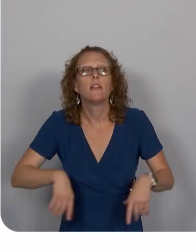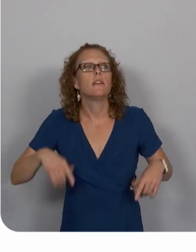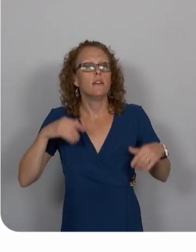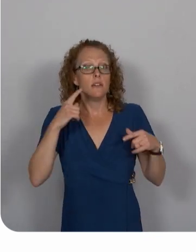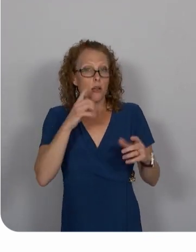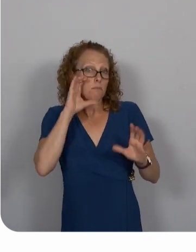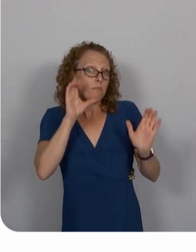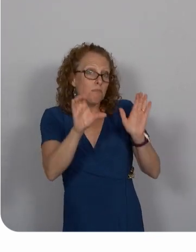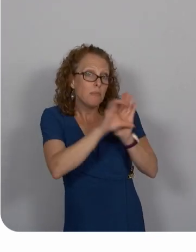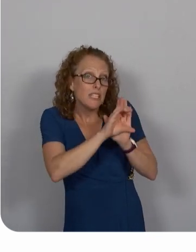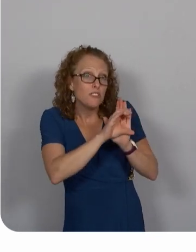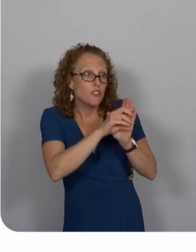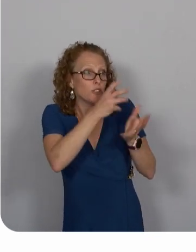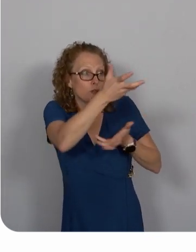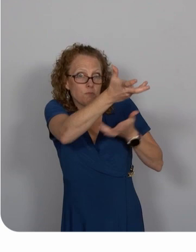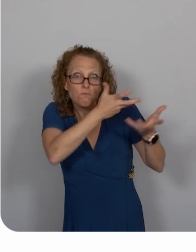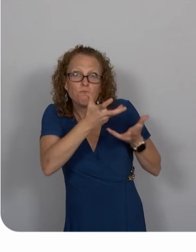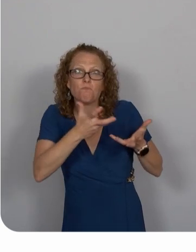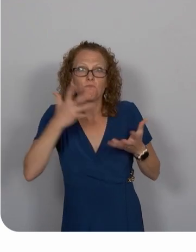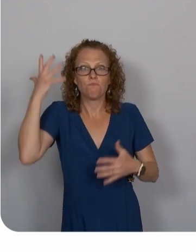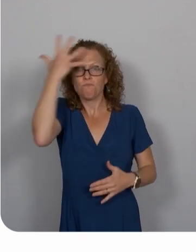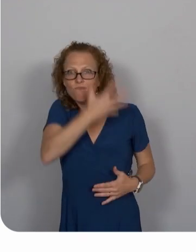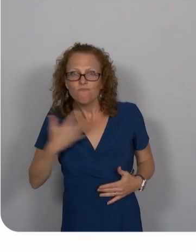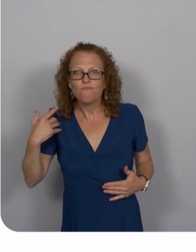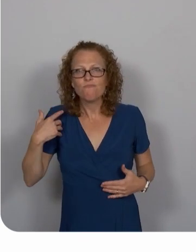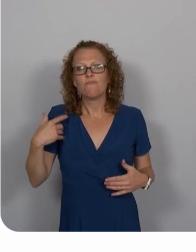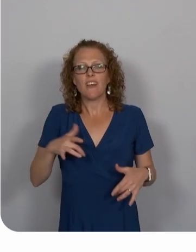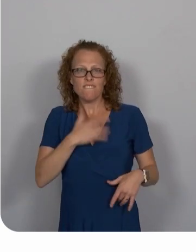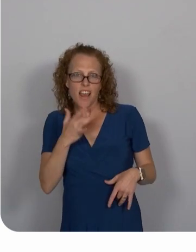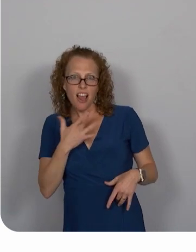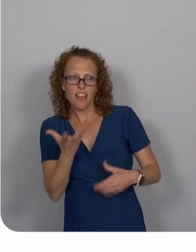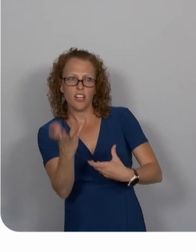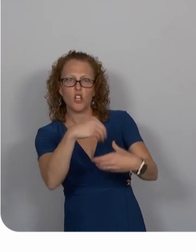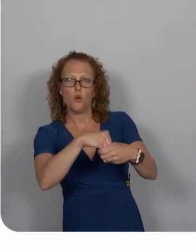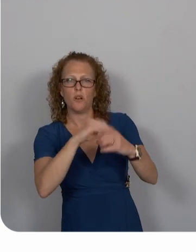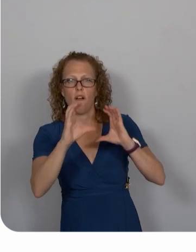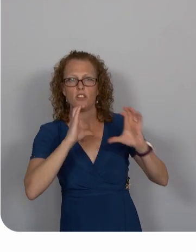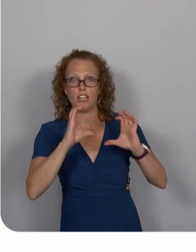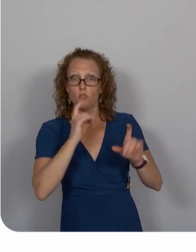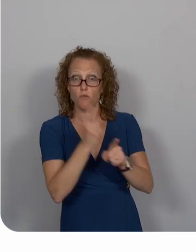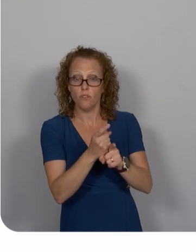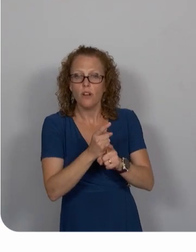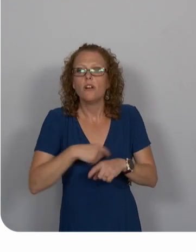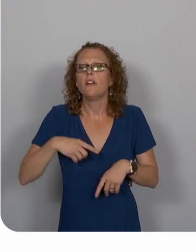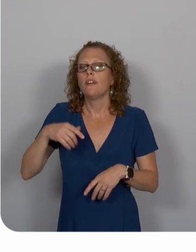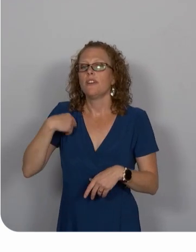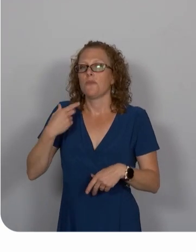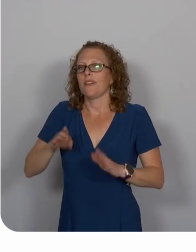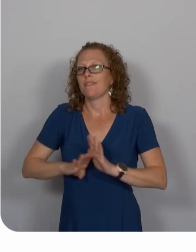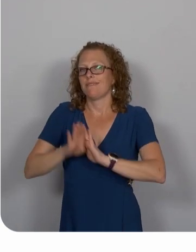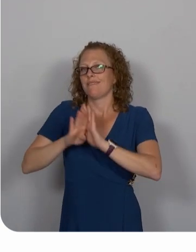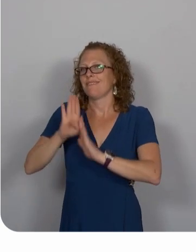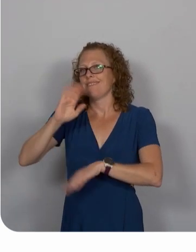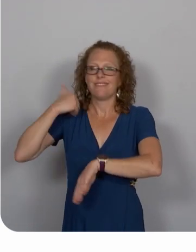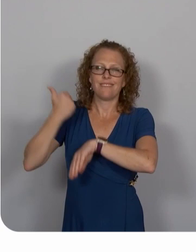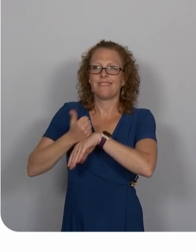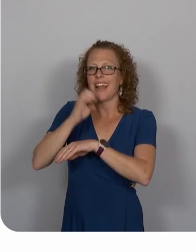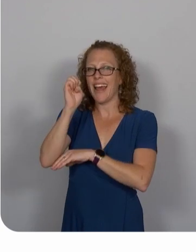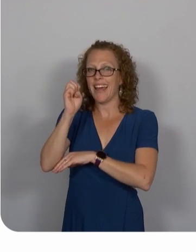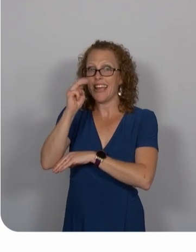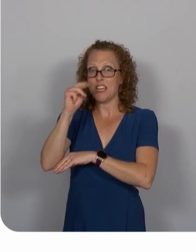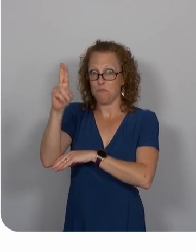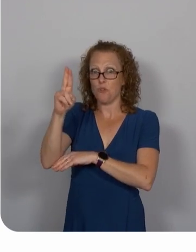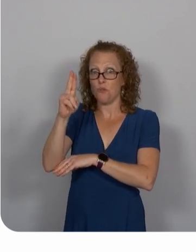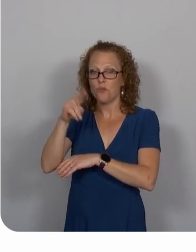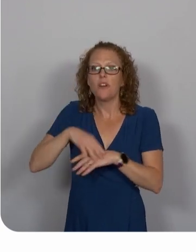we chat. That's why we integrated an image generation model called Emu into Meta AI. And with